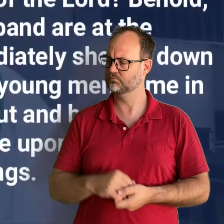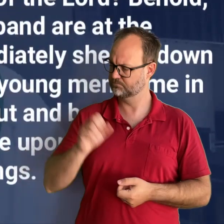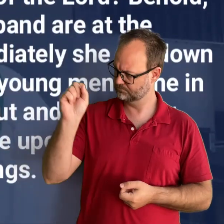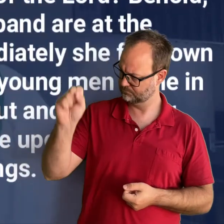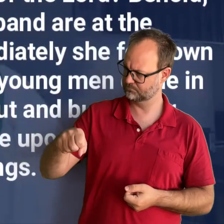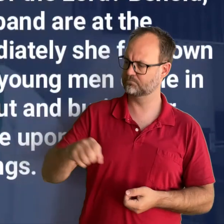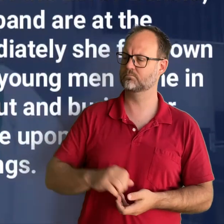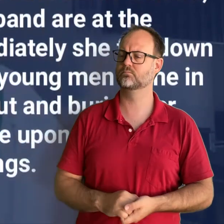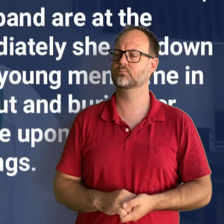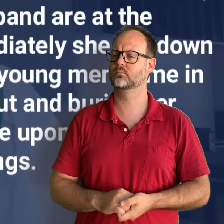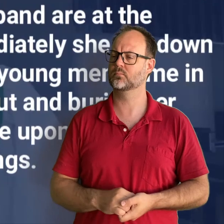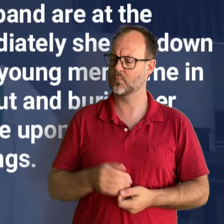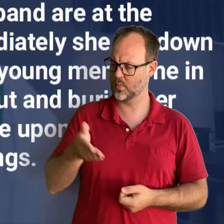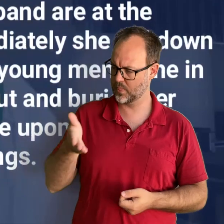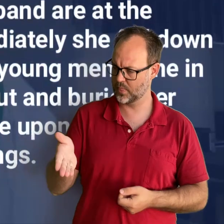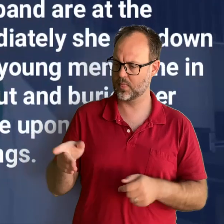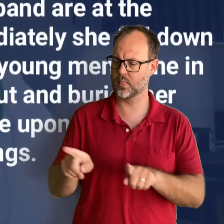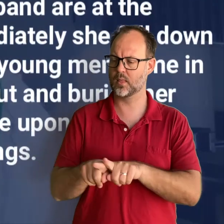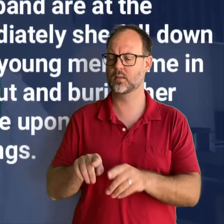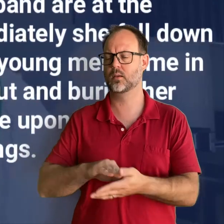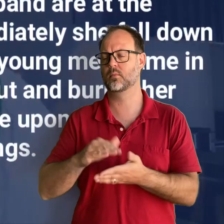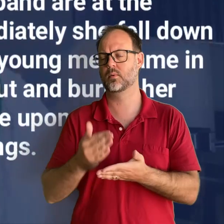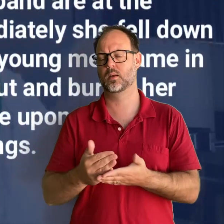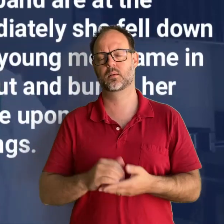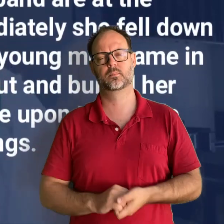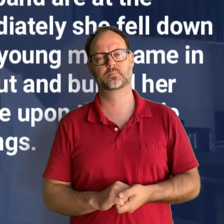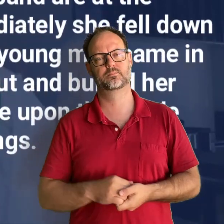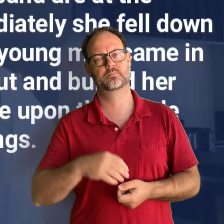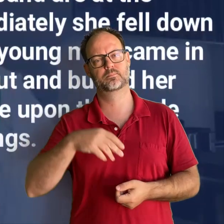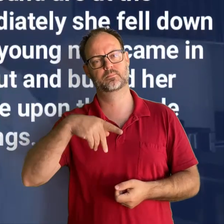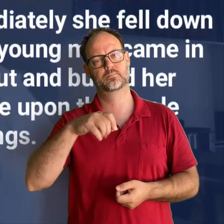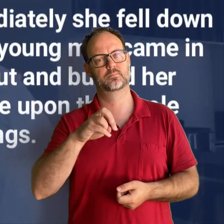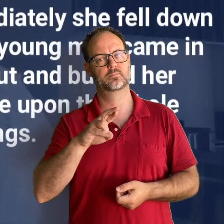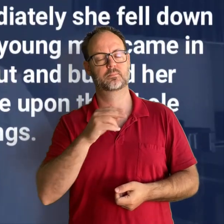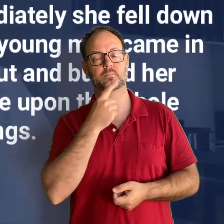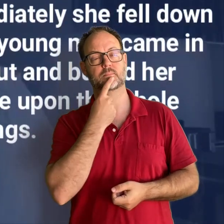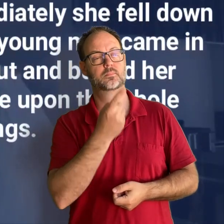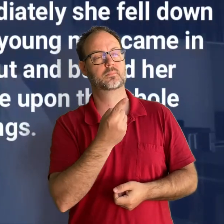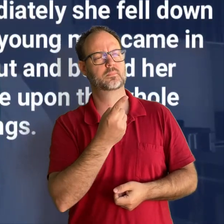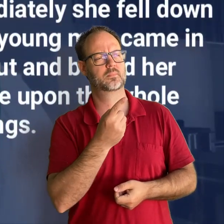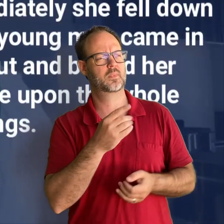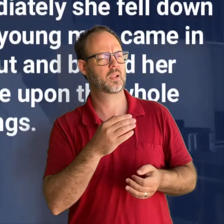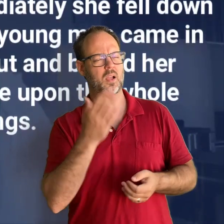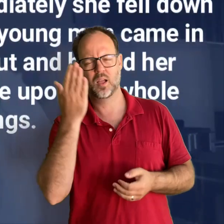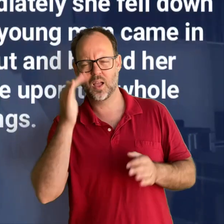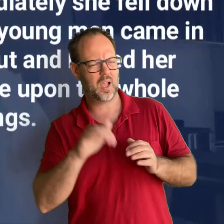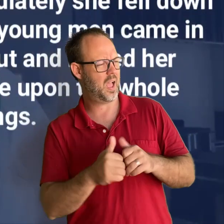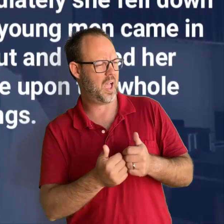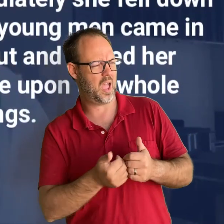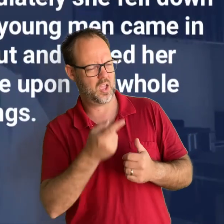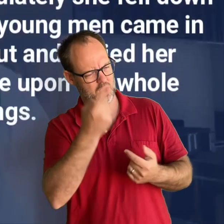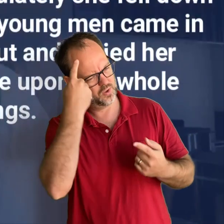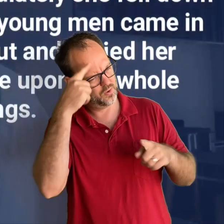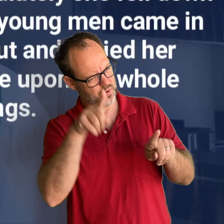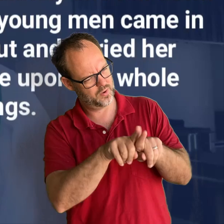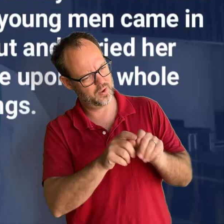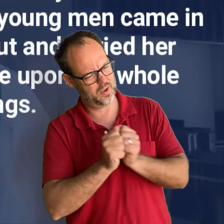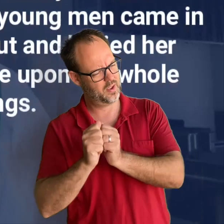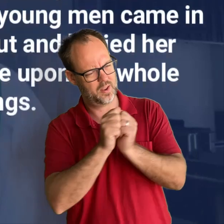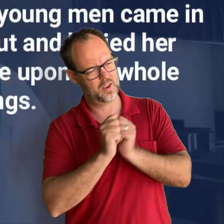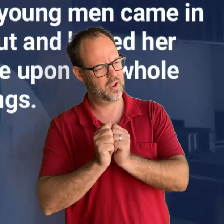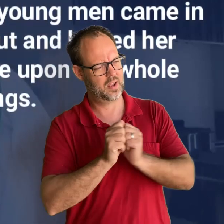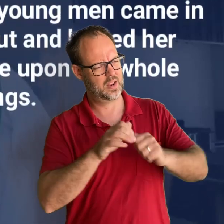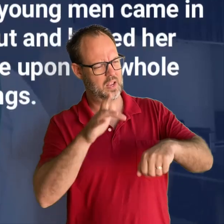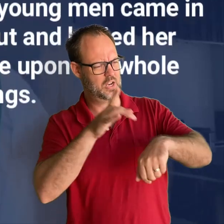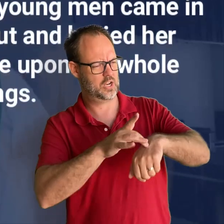said, yes, for so much. But Peter said to her, how is it that you have agreed together